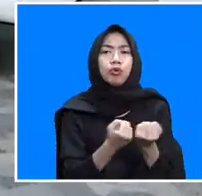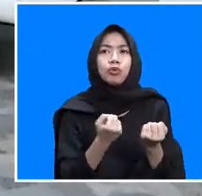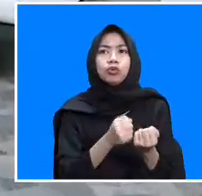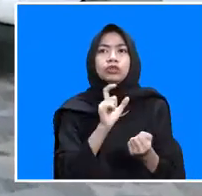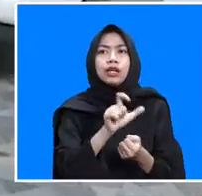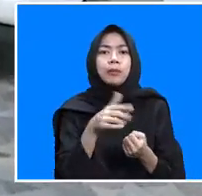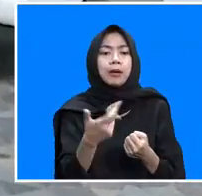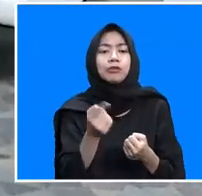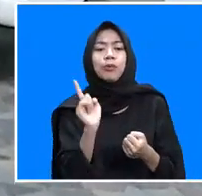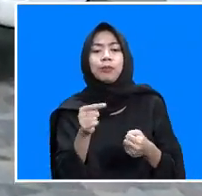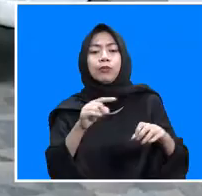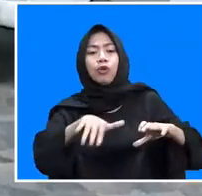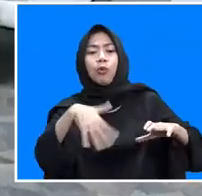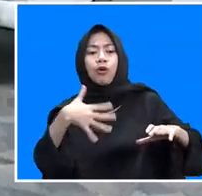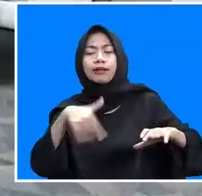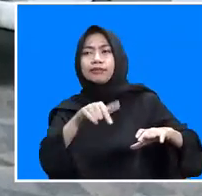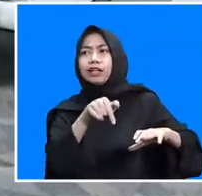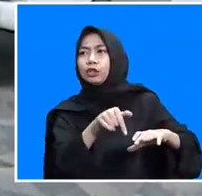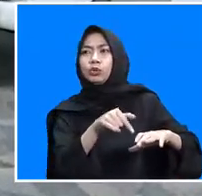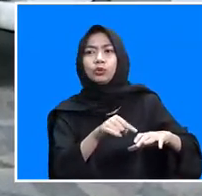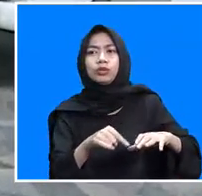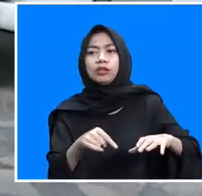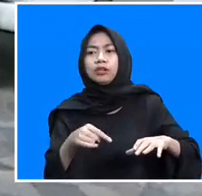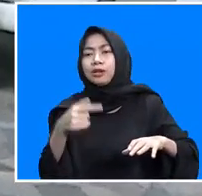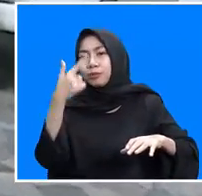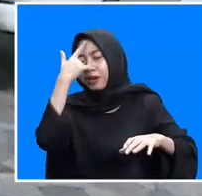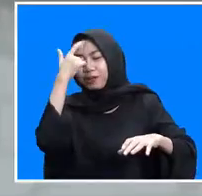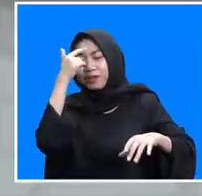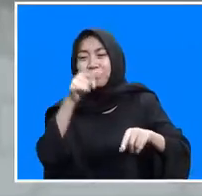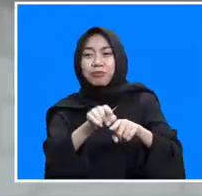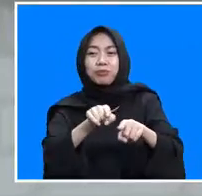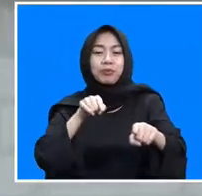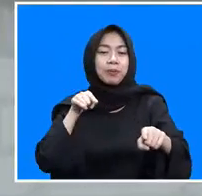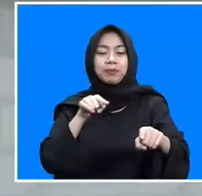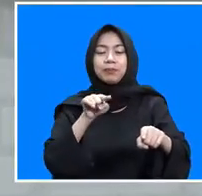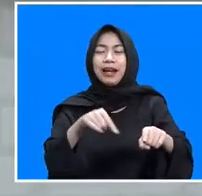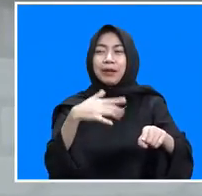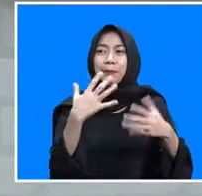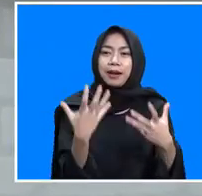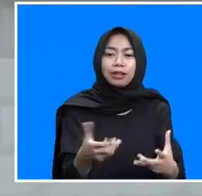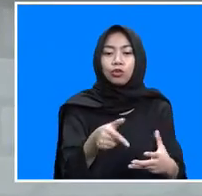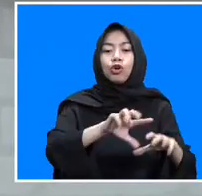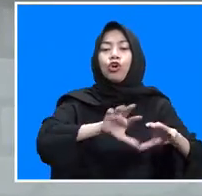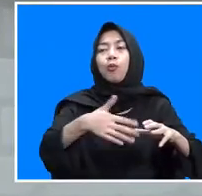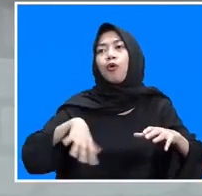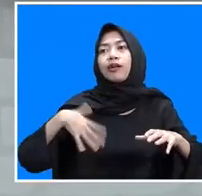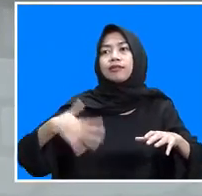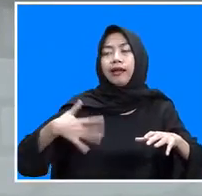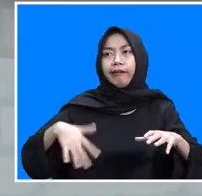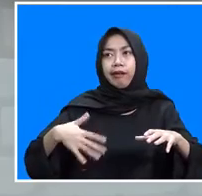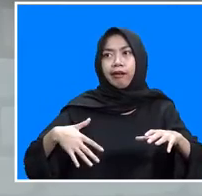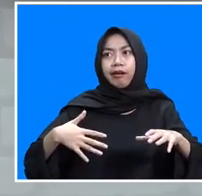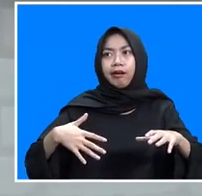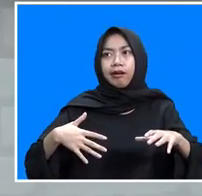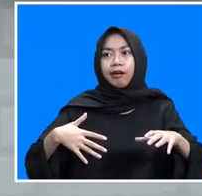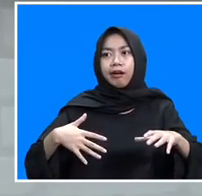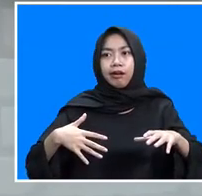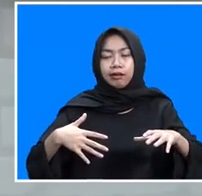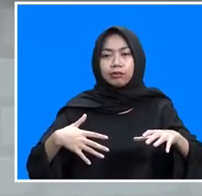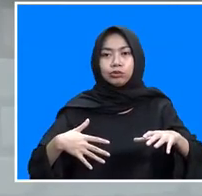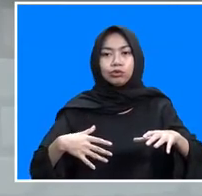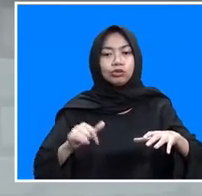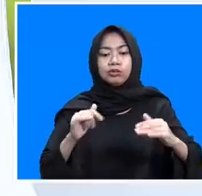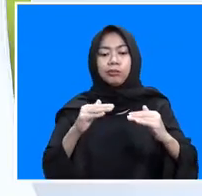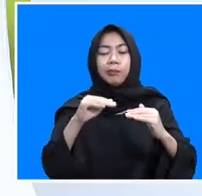most affected. The impact of learning loss is not equal. Ms. Catherine mentioned about it's exacerbated the inequity